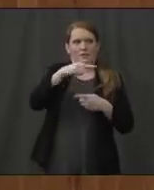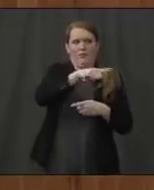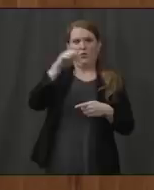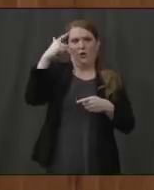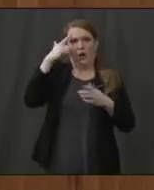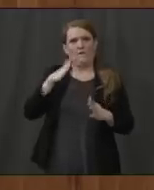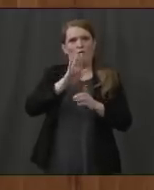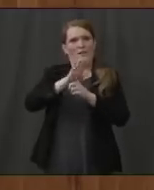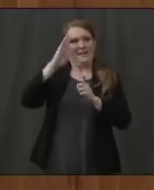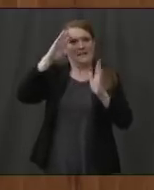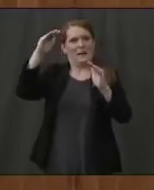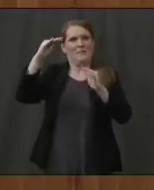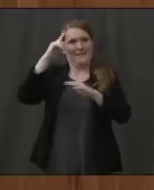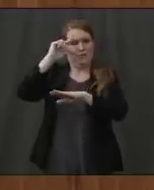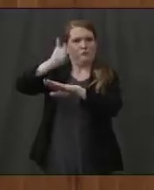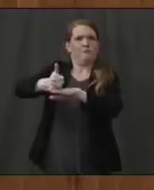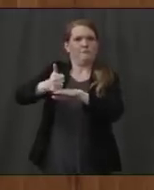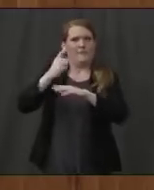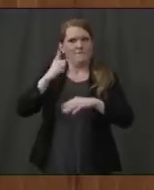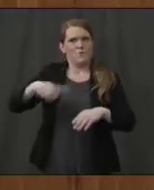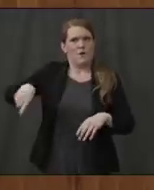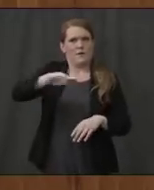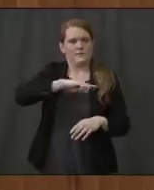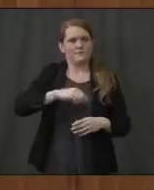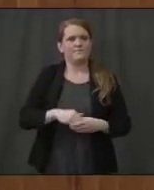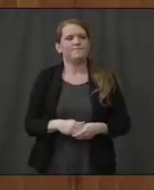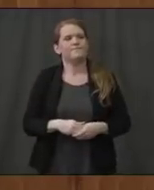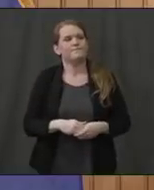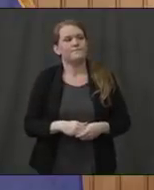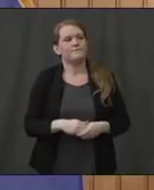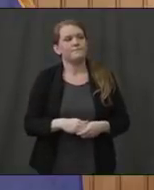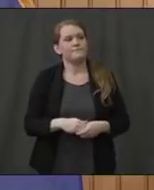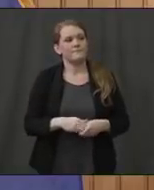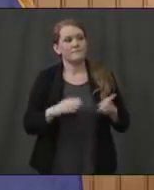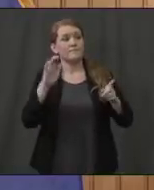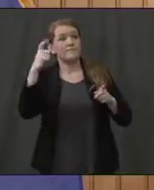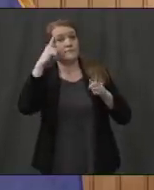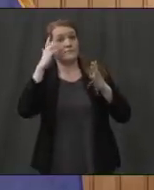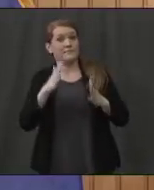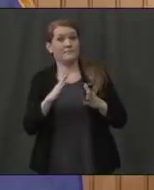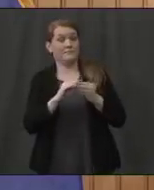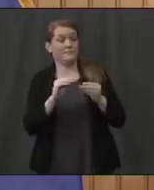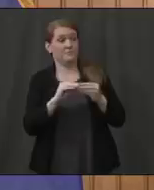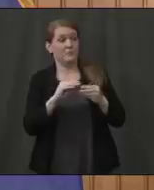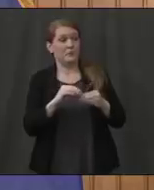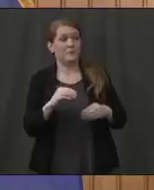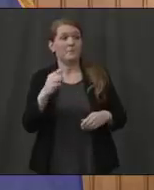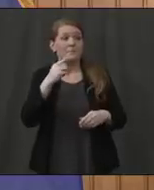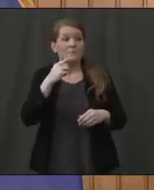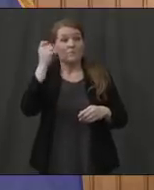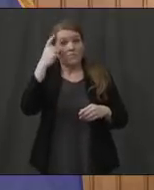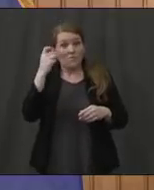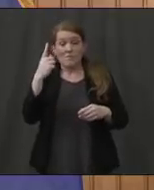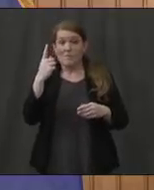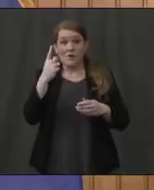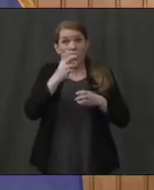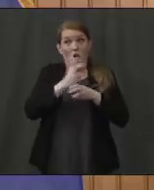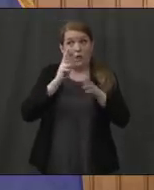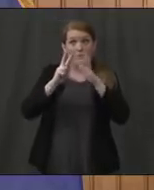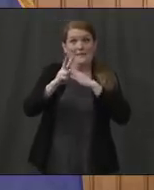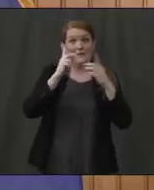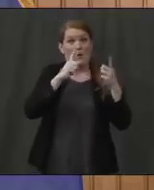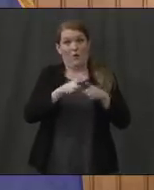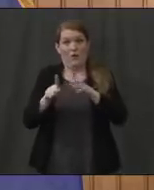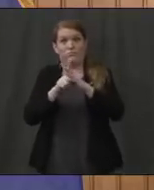forward. I'll tell you, in this job, you issue directives, and you're never quite sure what happens in this building. I asked these